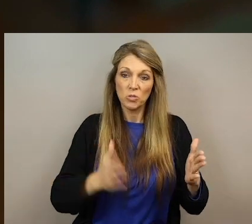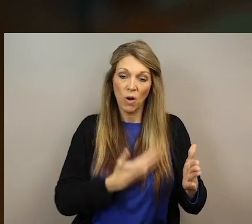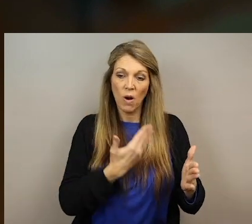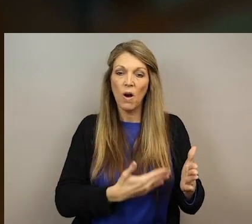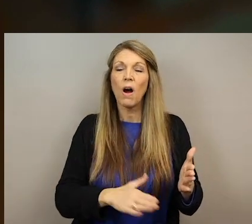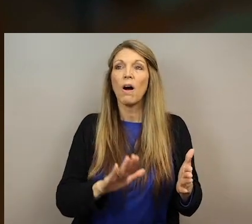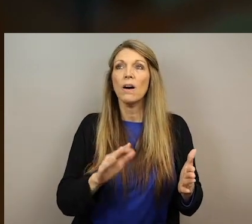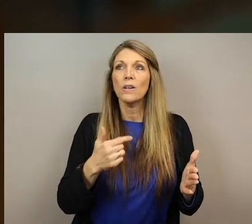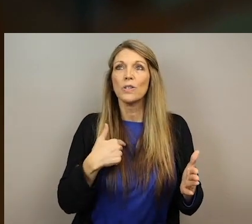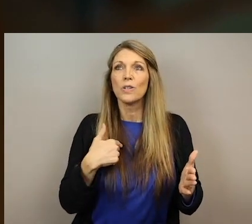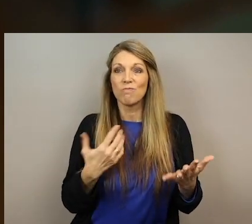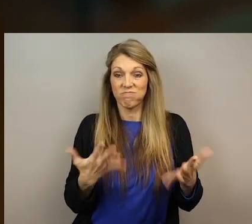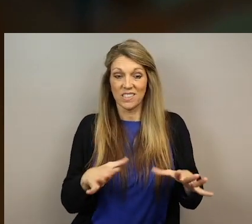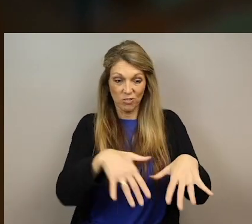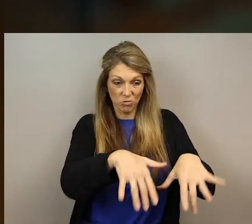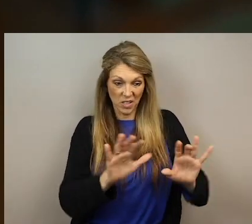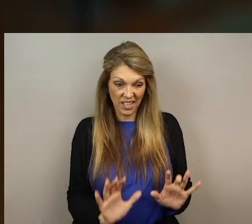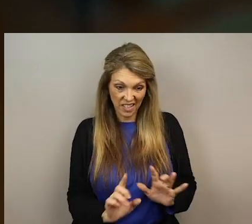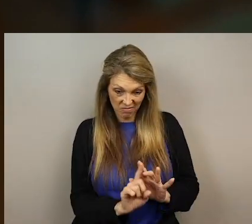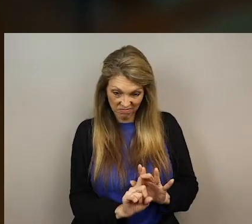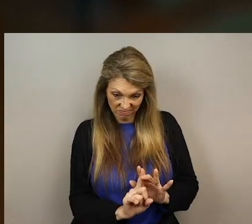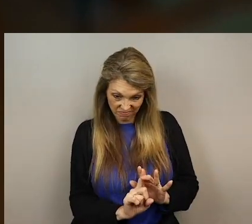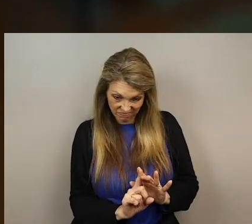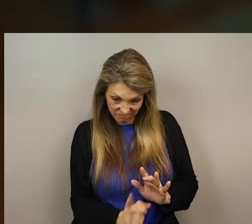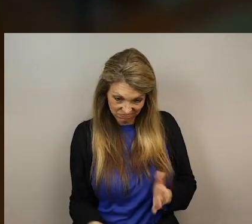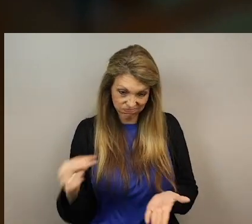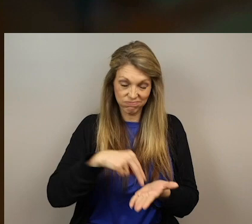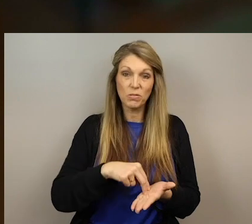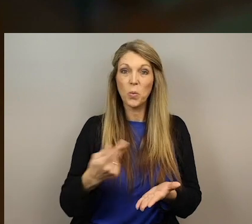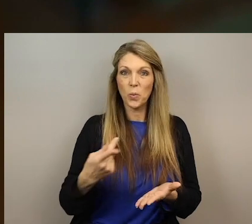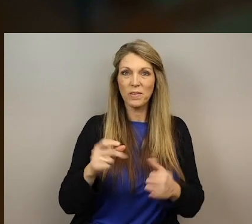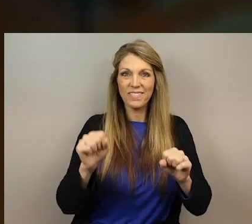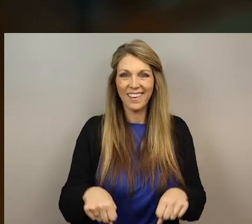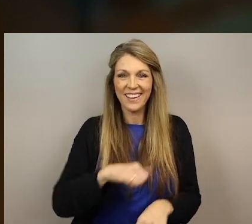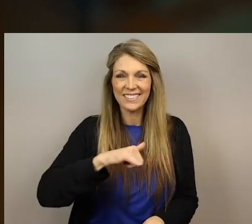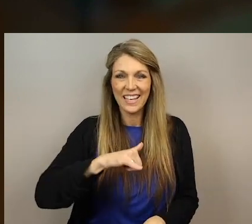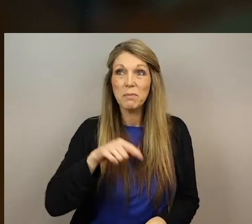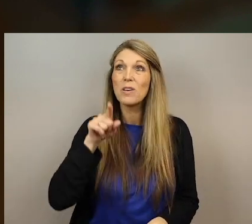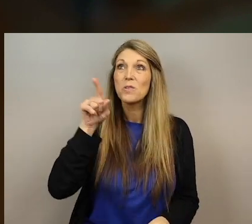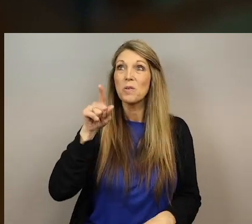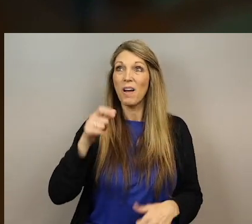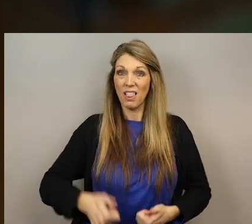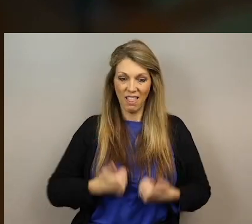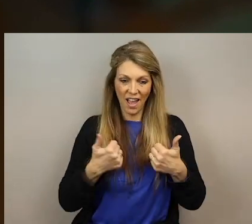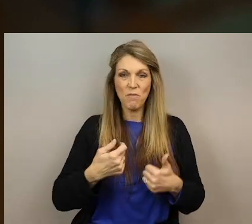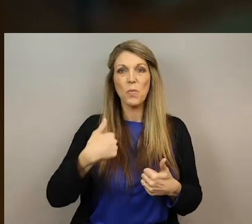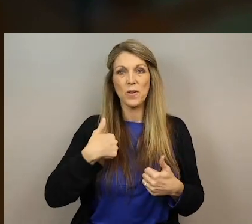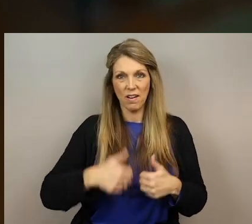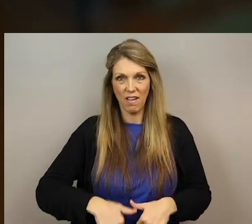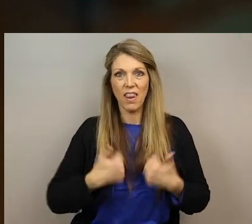morning. Because you walked out of that grave, we are going to walk out of the grave. Because you're alive, we are